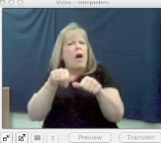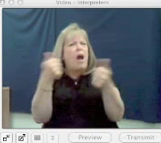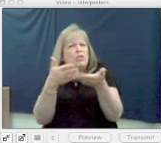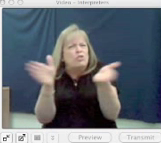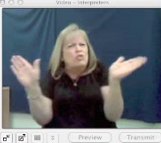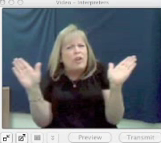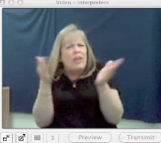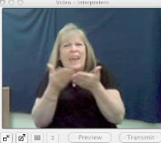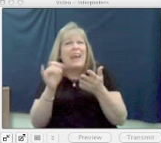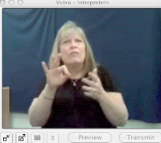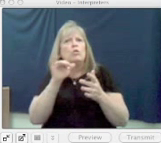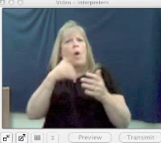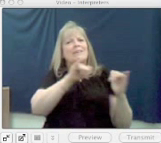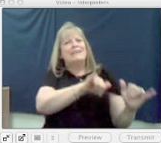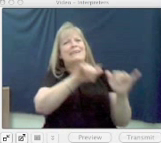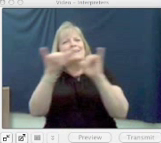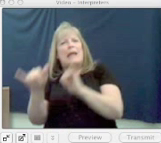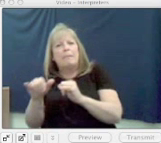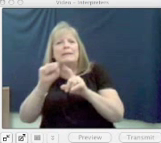isn't identified.